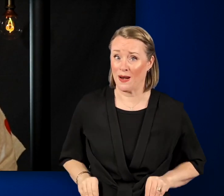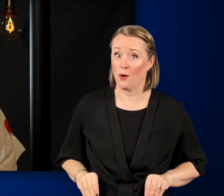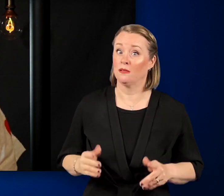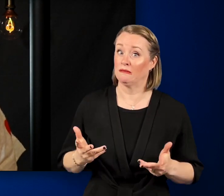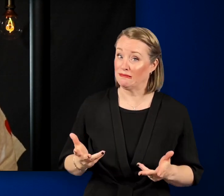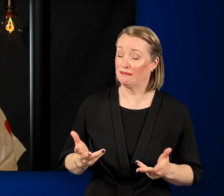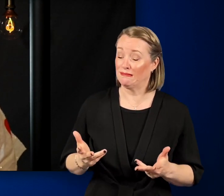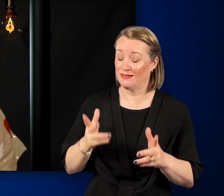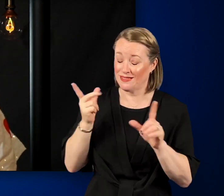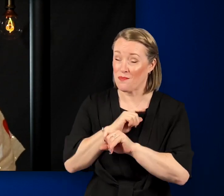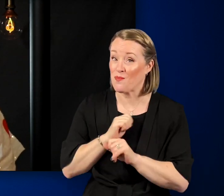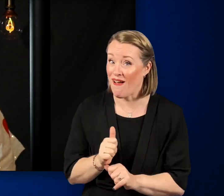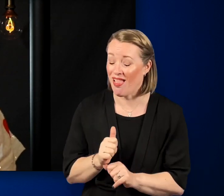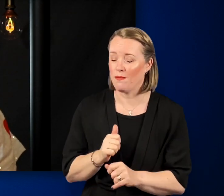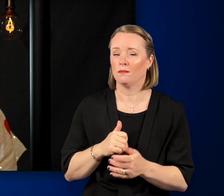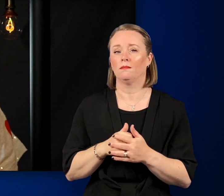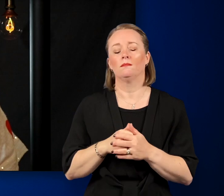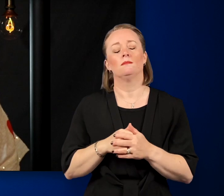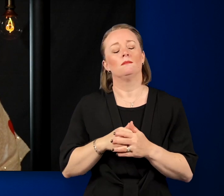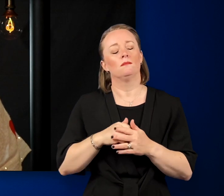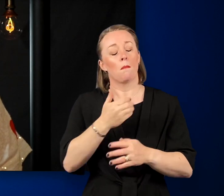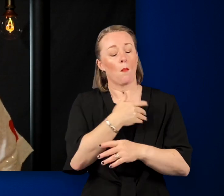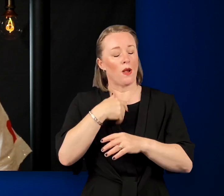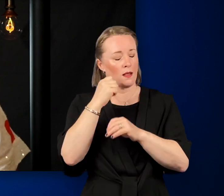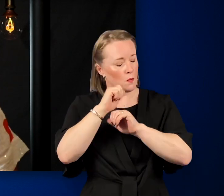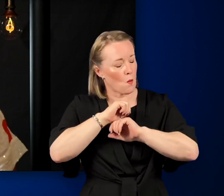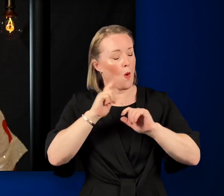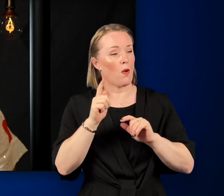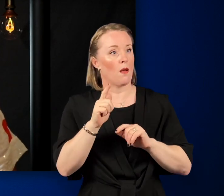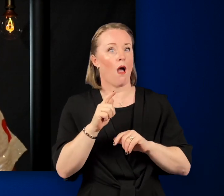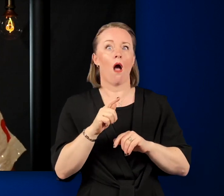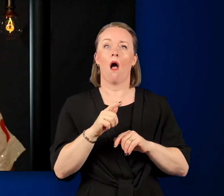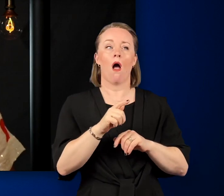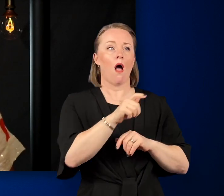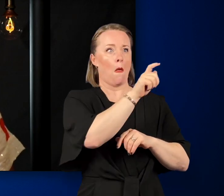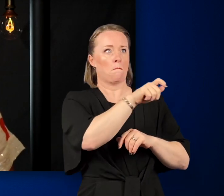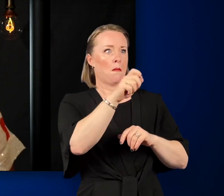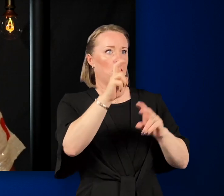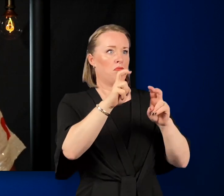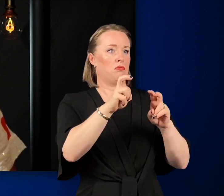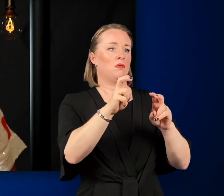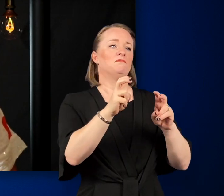up, I found that apologies were being made and forgiveness was being extended.